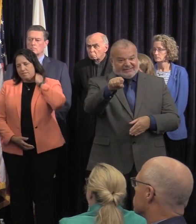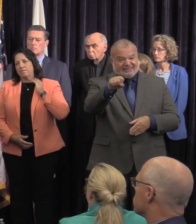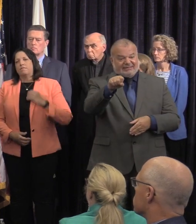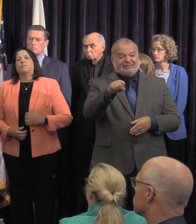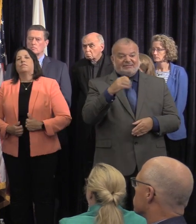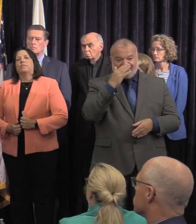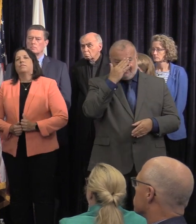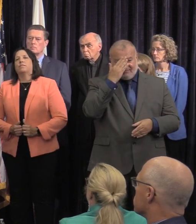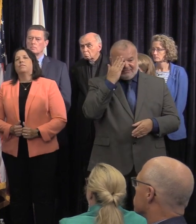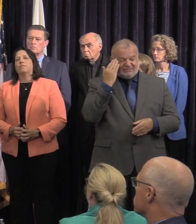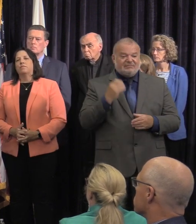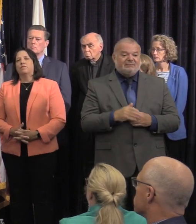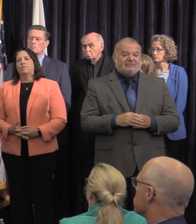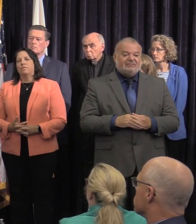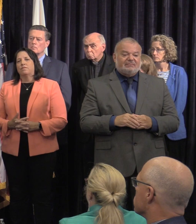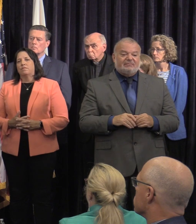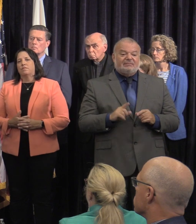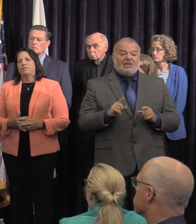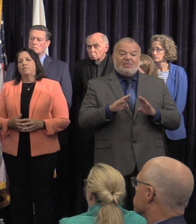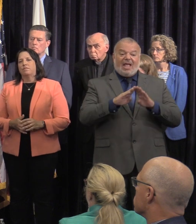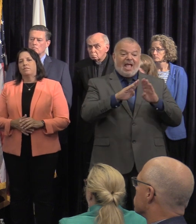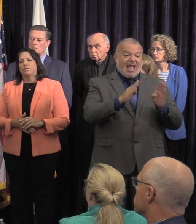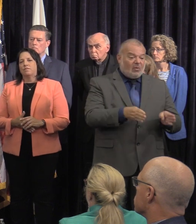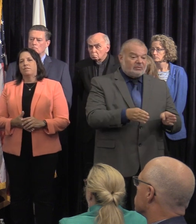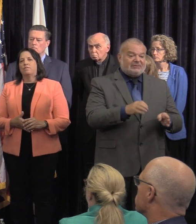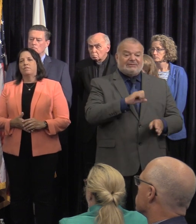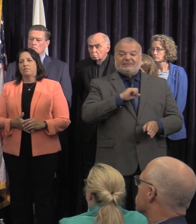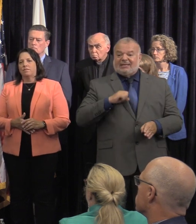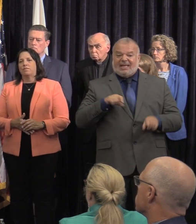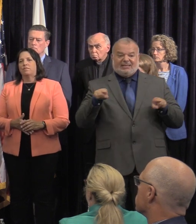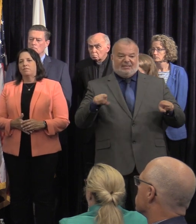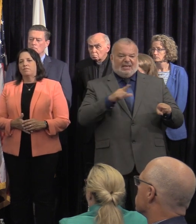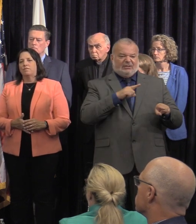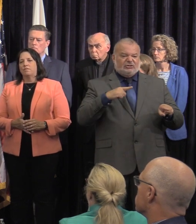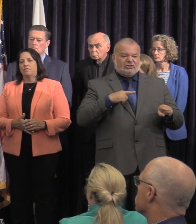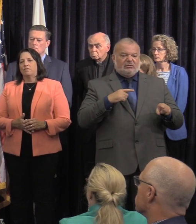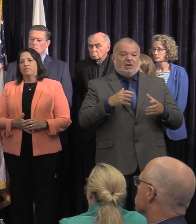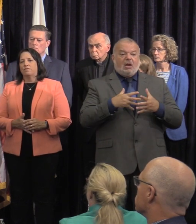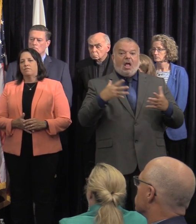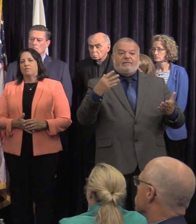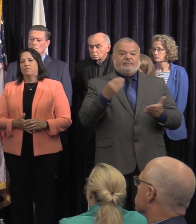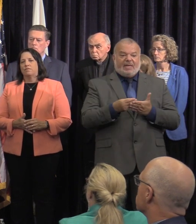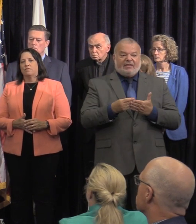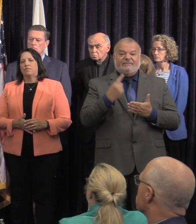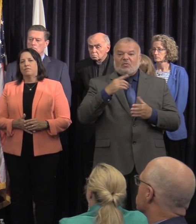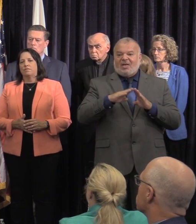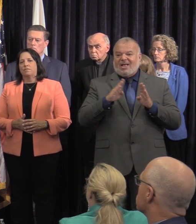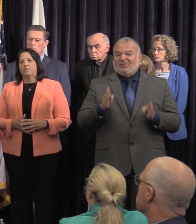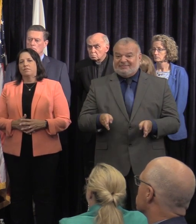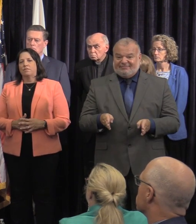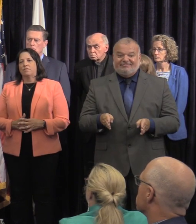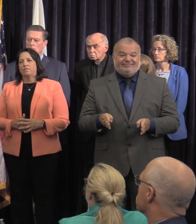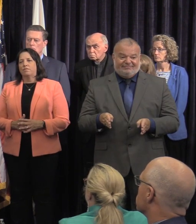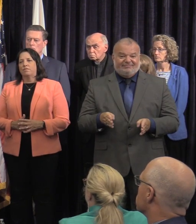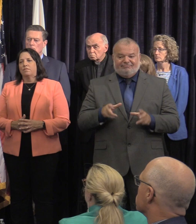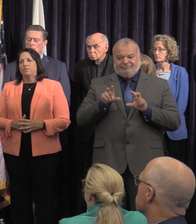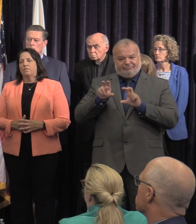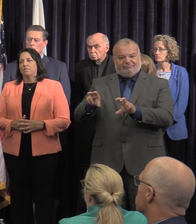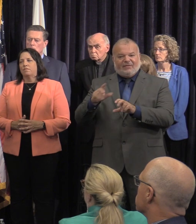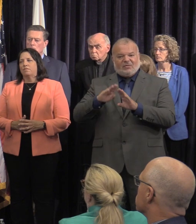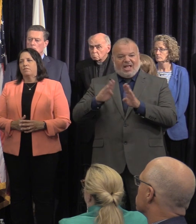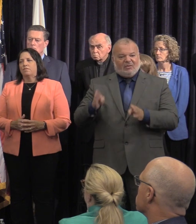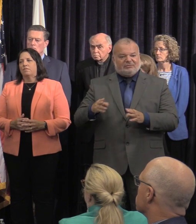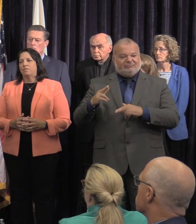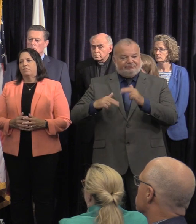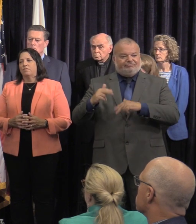and Senate put forth and supported. There are historic levels of investment in housing. I will also say that what we are experiencing